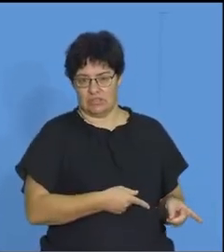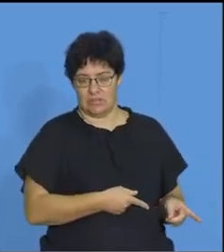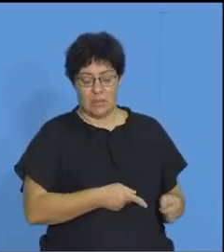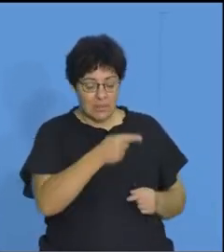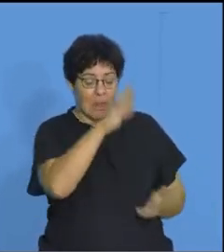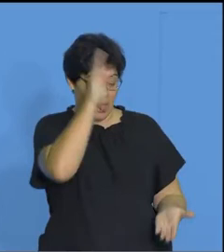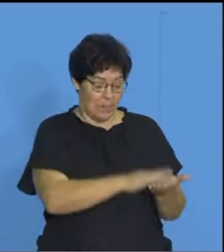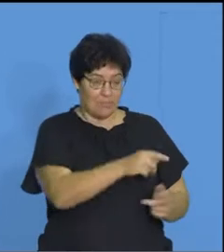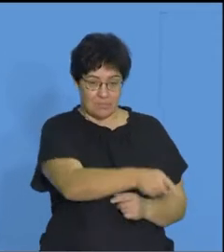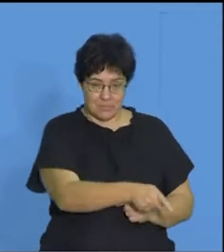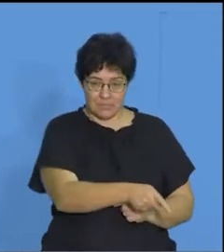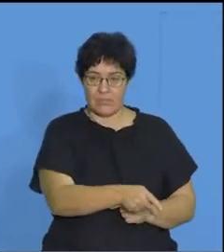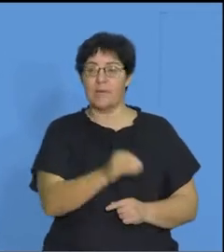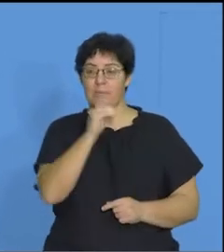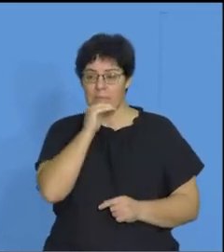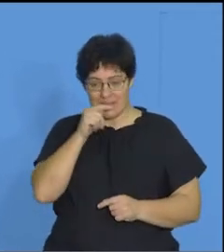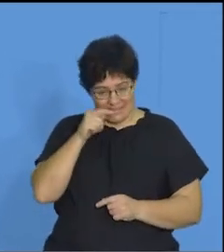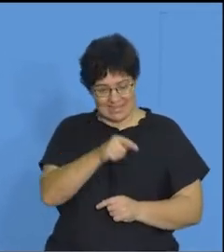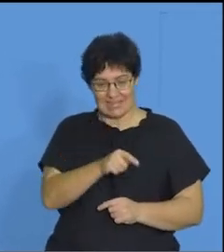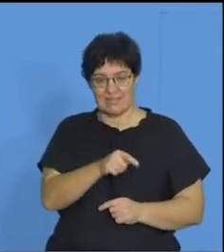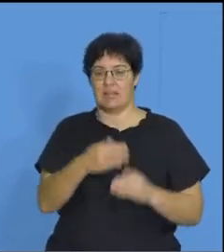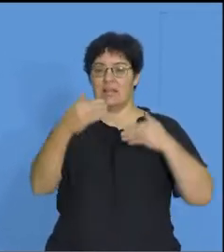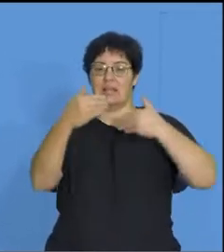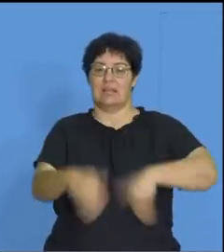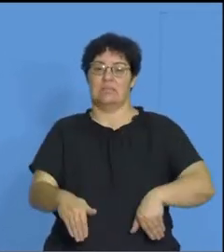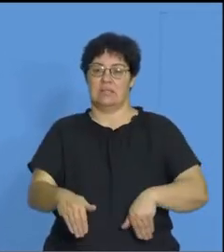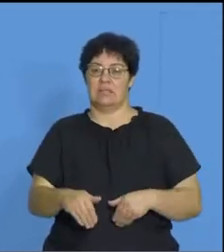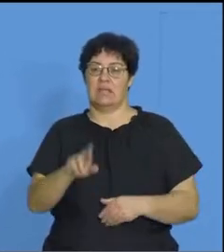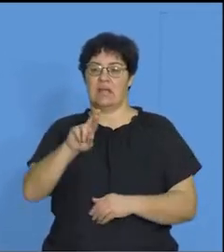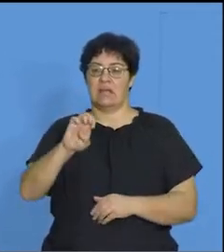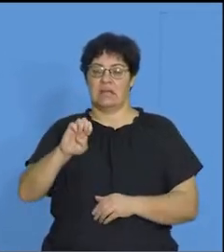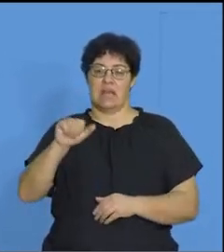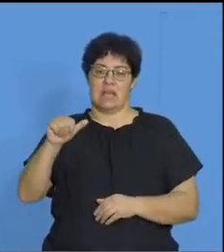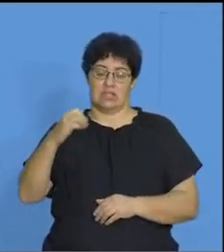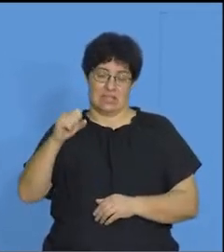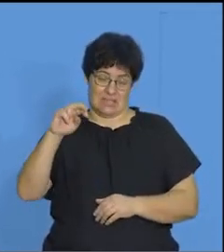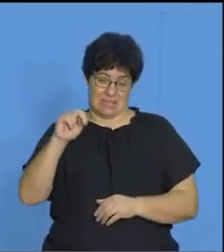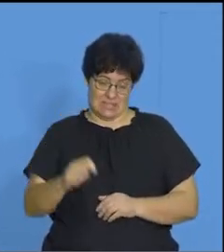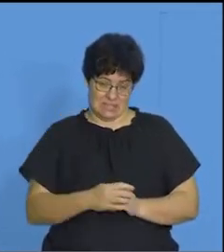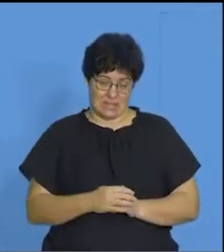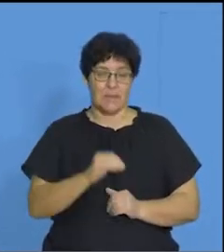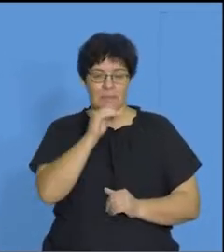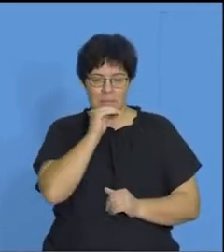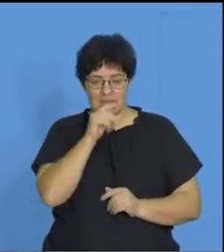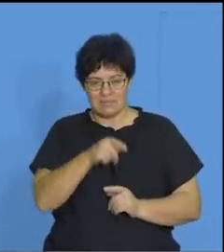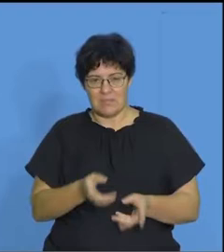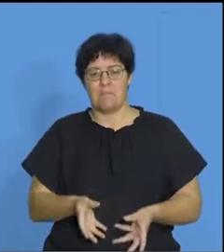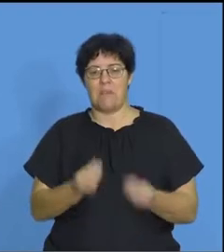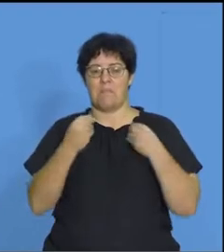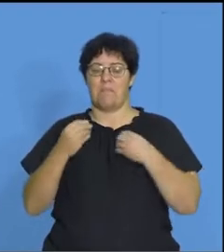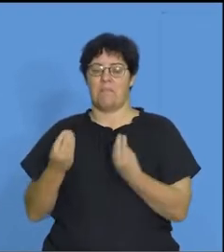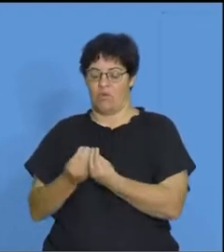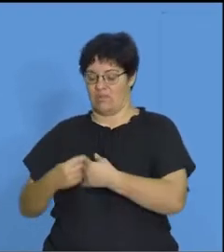that get used up is what would refer to the limiting reagent, which will actually determine the amount of